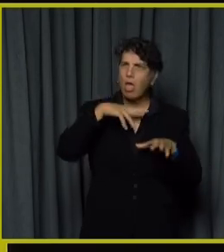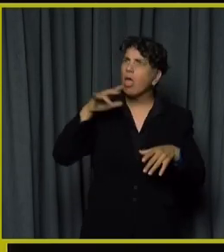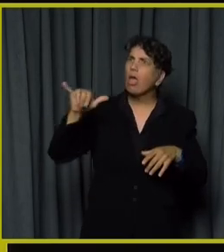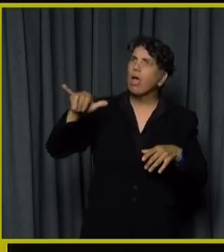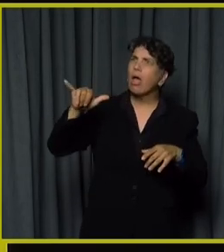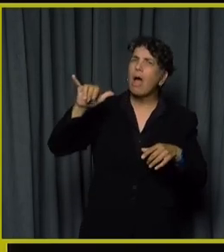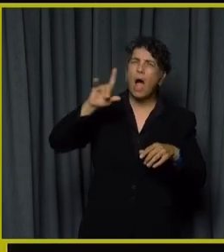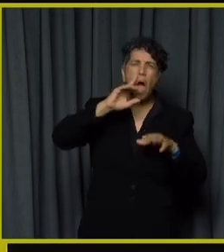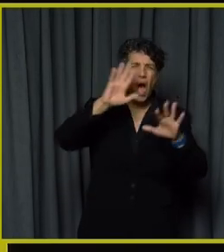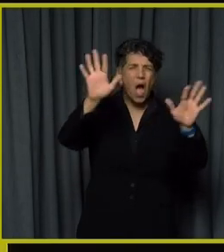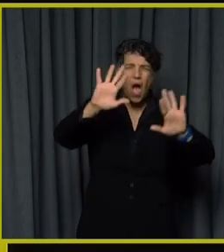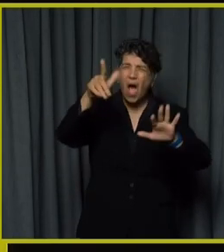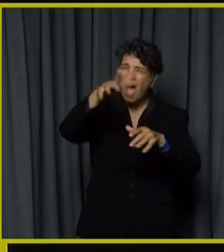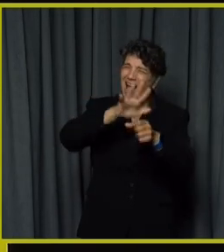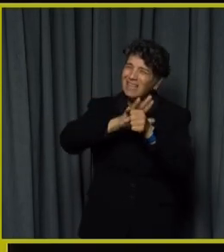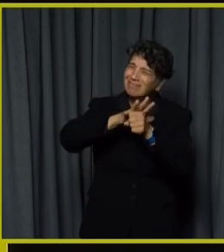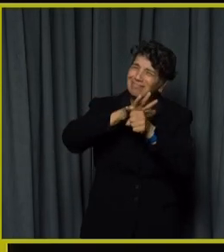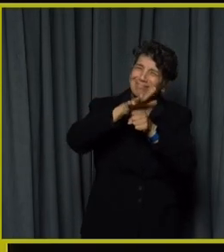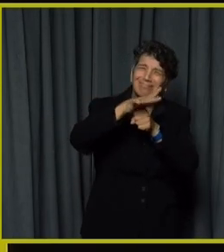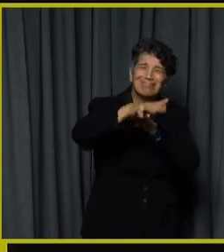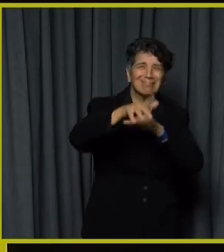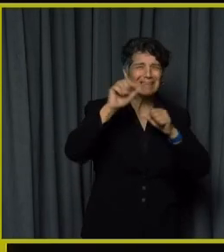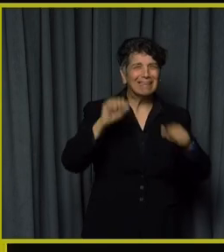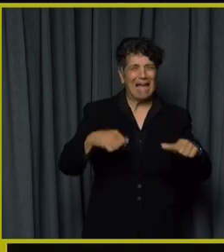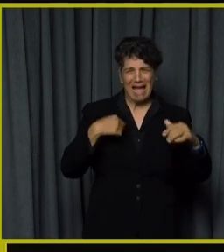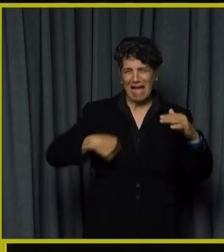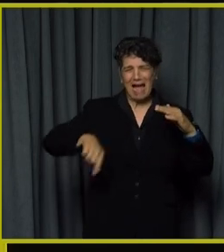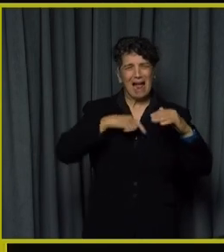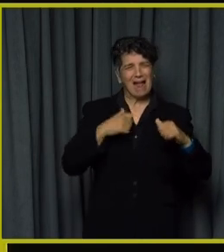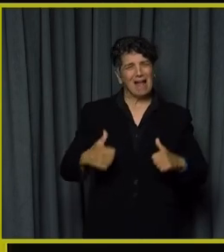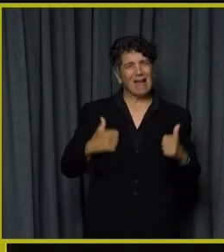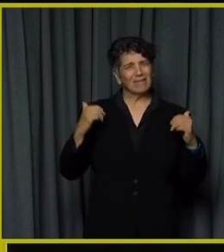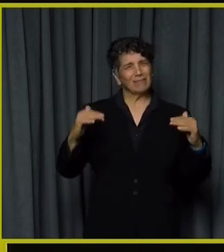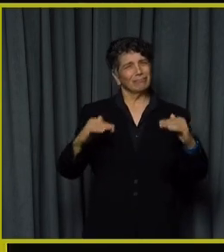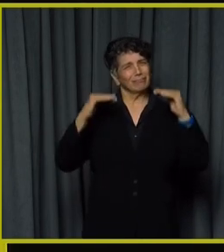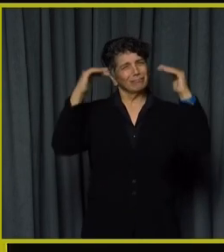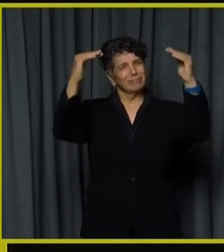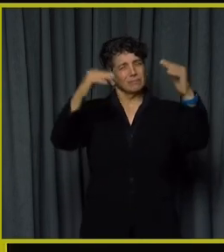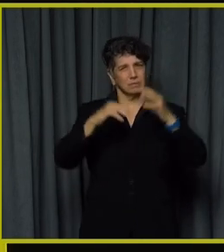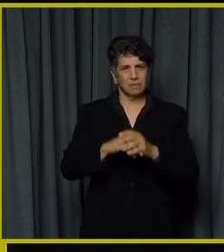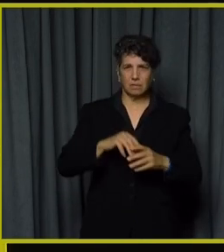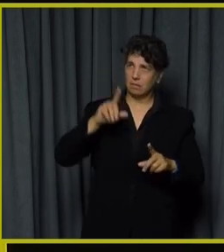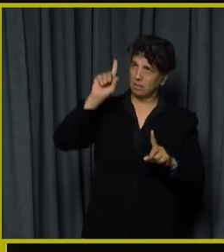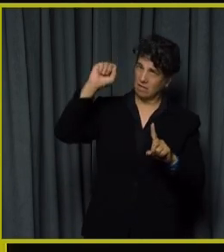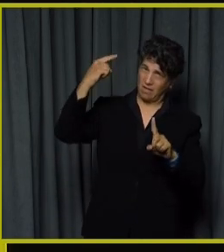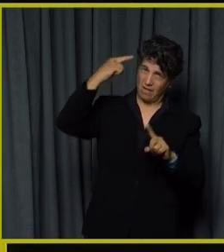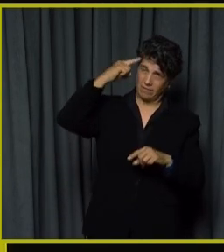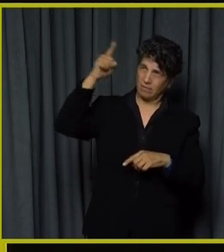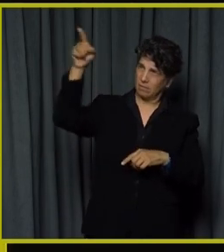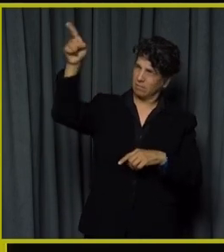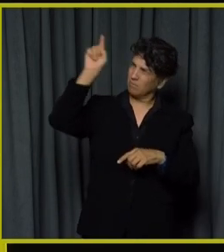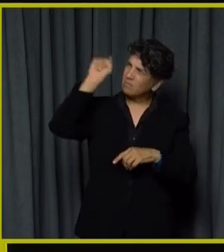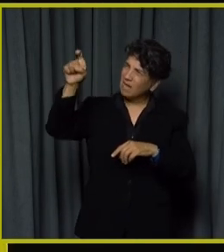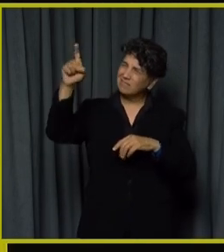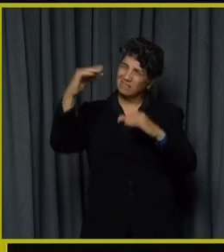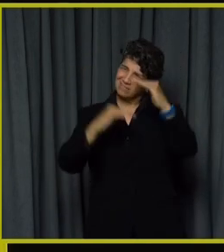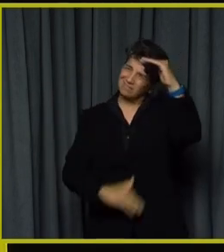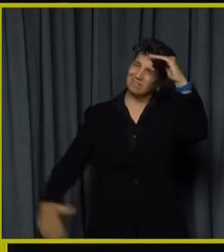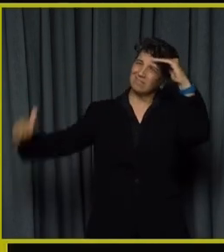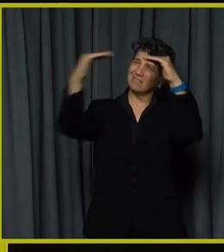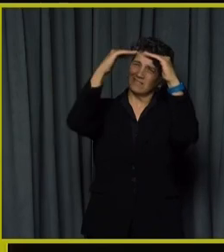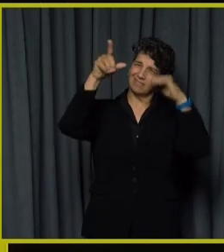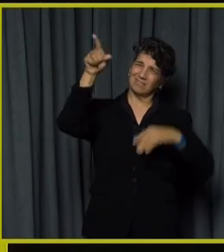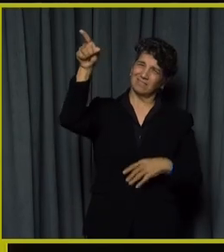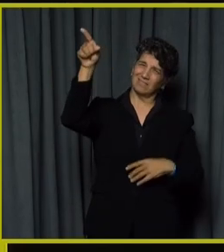political will to establish justice, promote the general welfare, secure the blessings of liberty